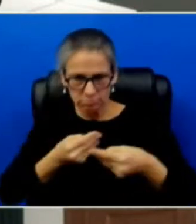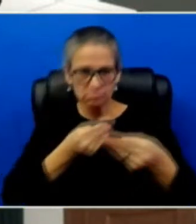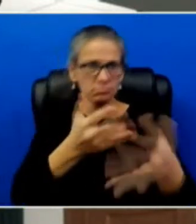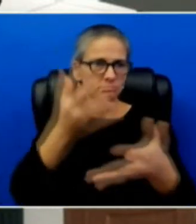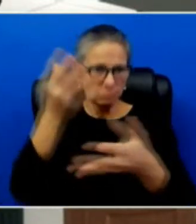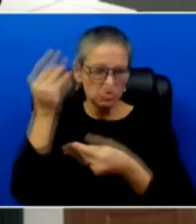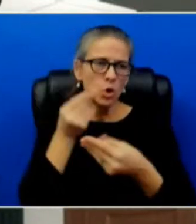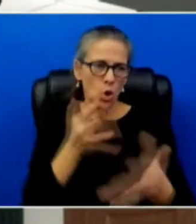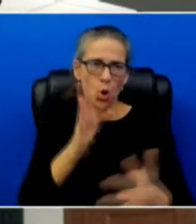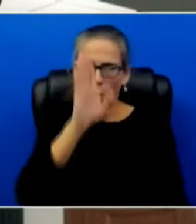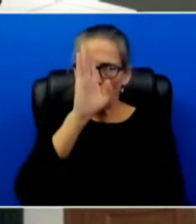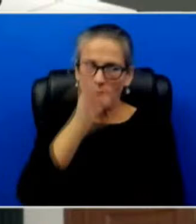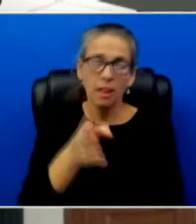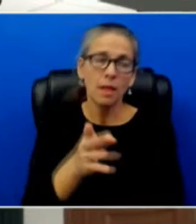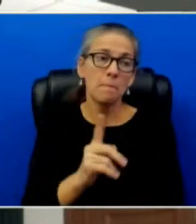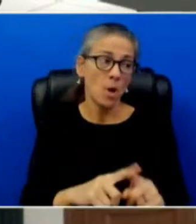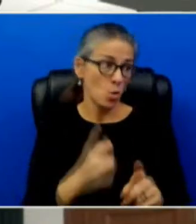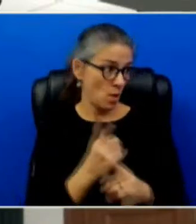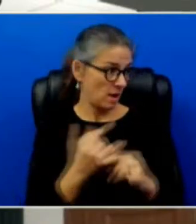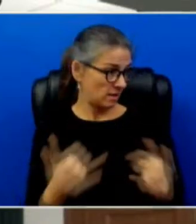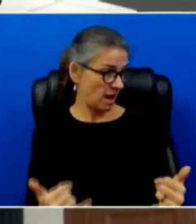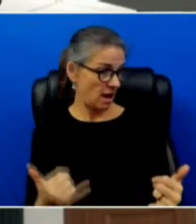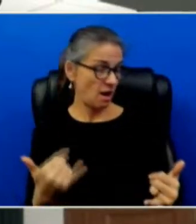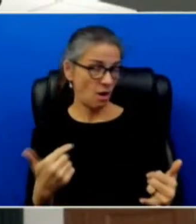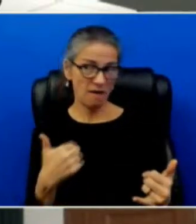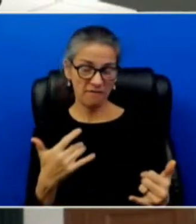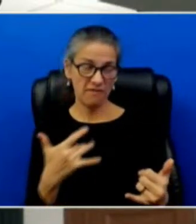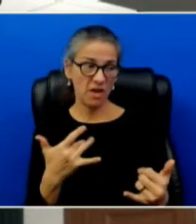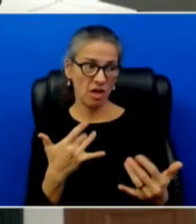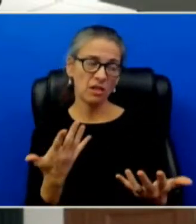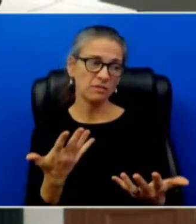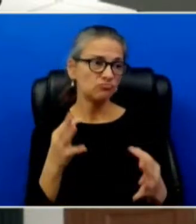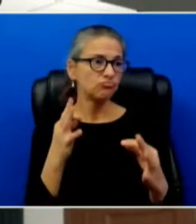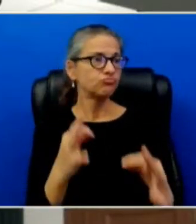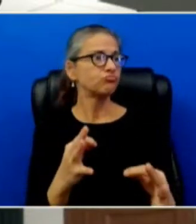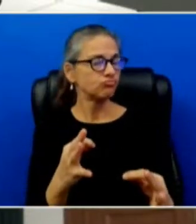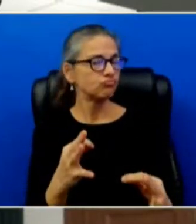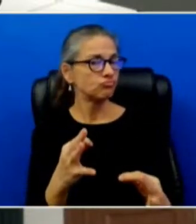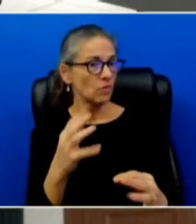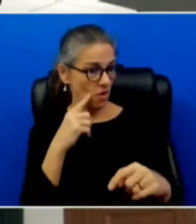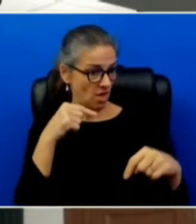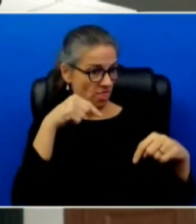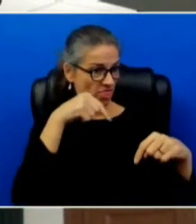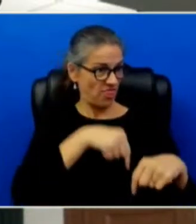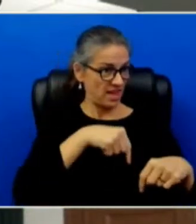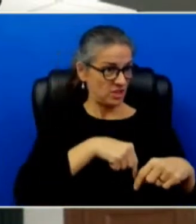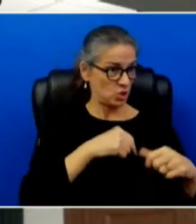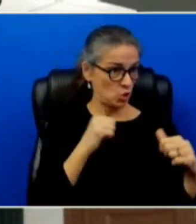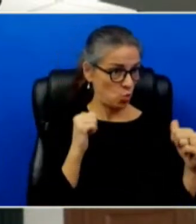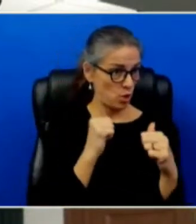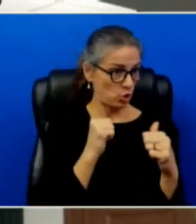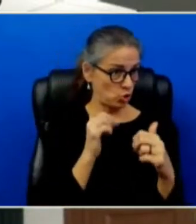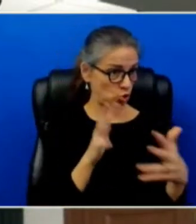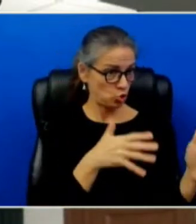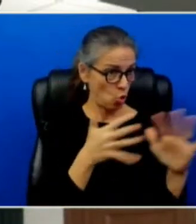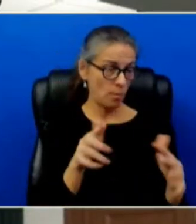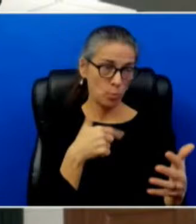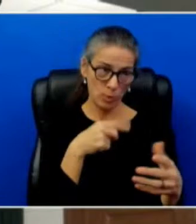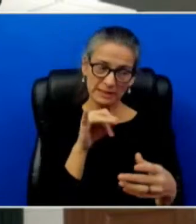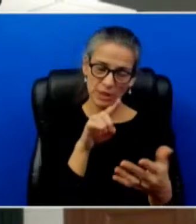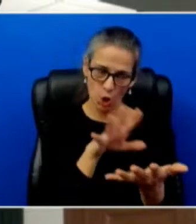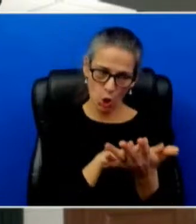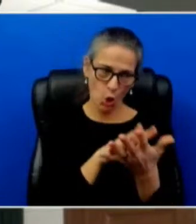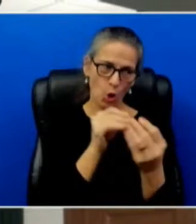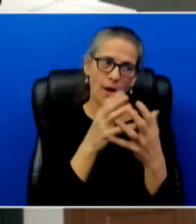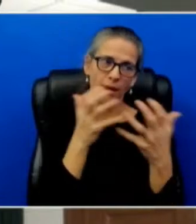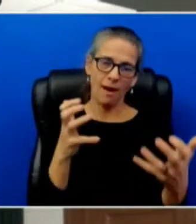been very pleased by the response to this winter storm. We certainly learned a lot through everything we've